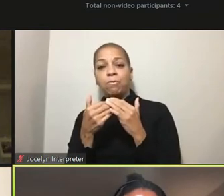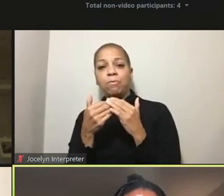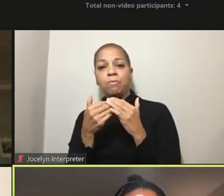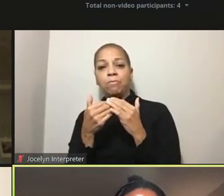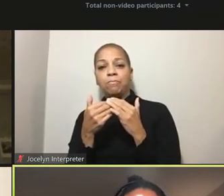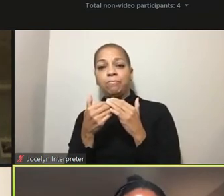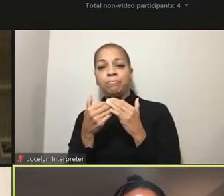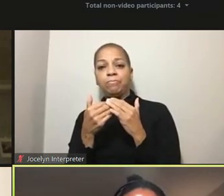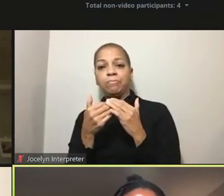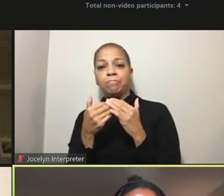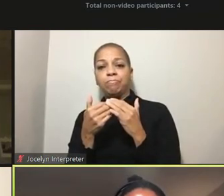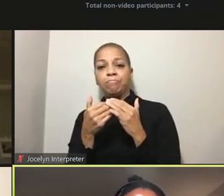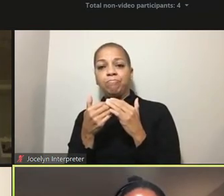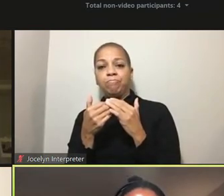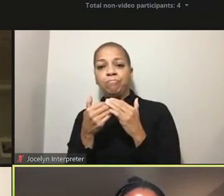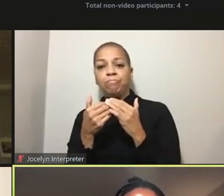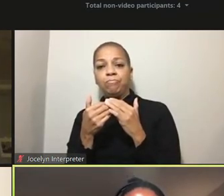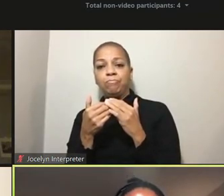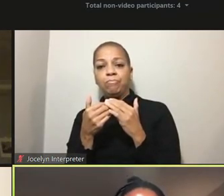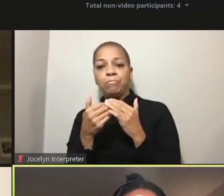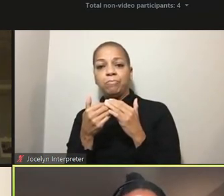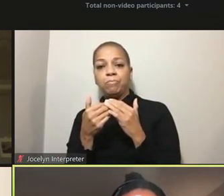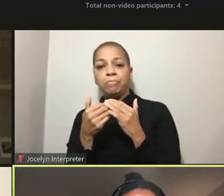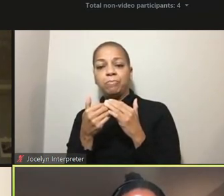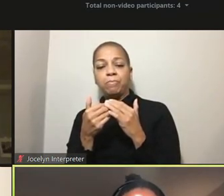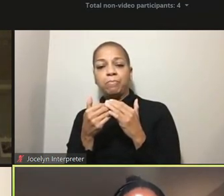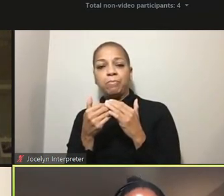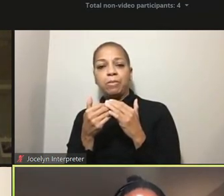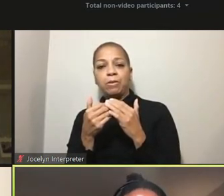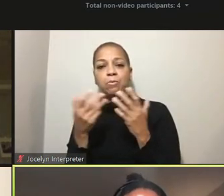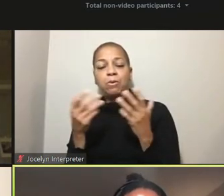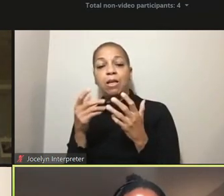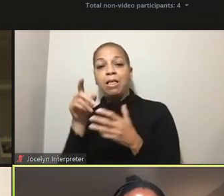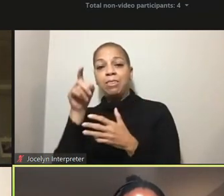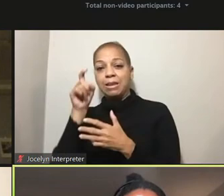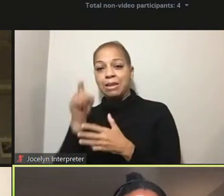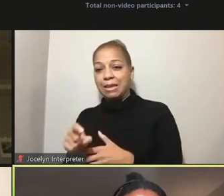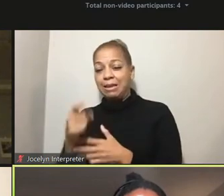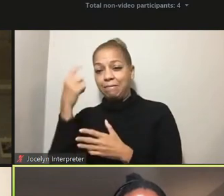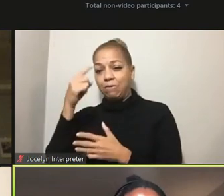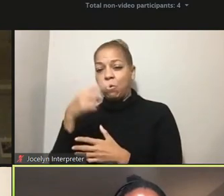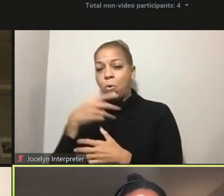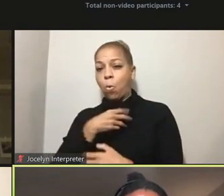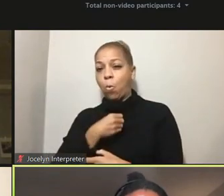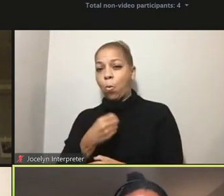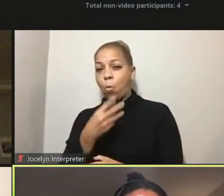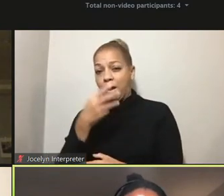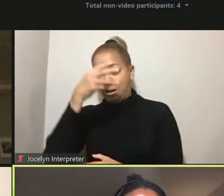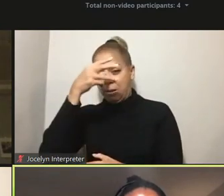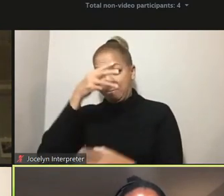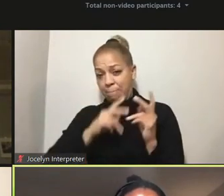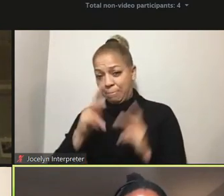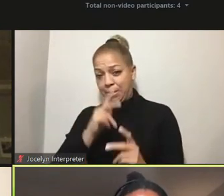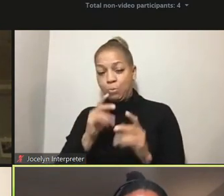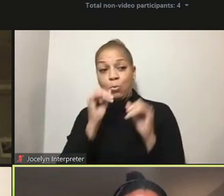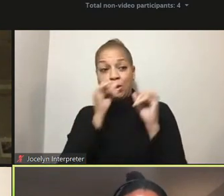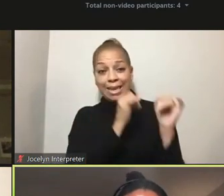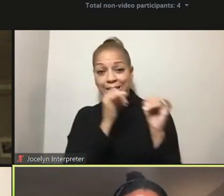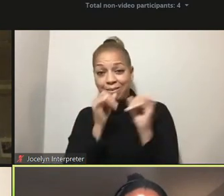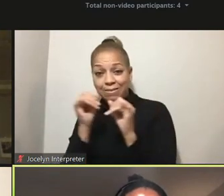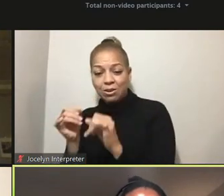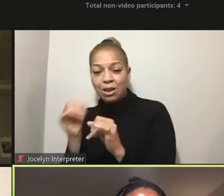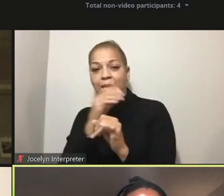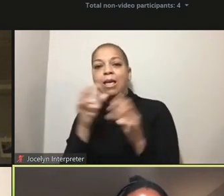above all of this is the need for white people individually and